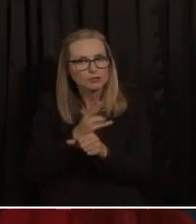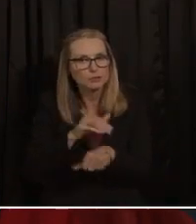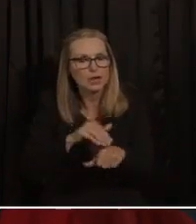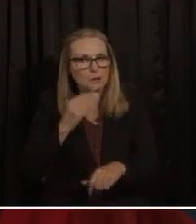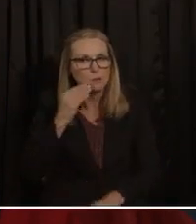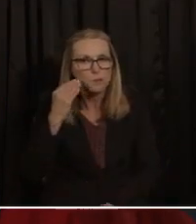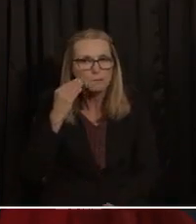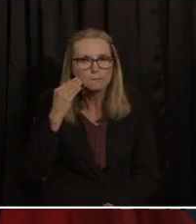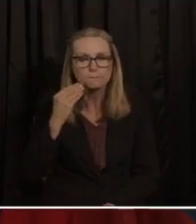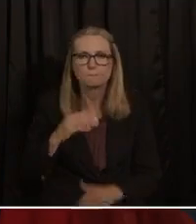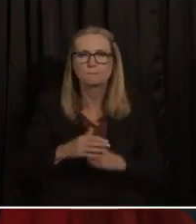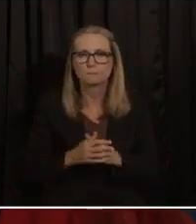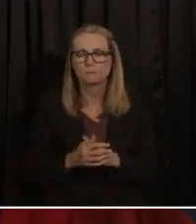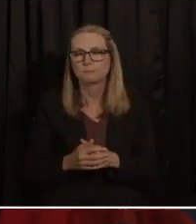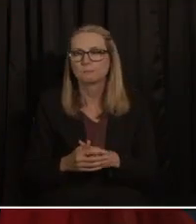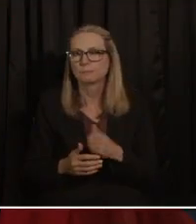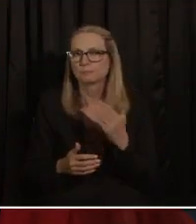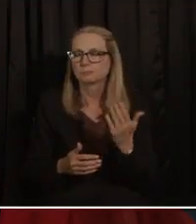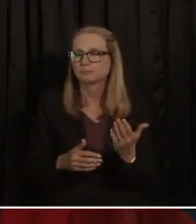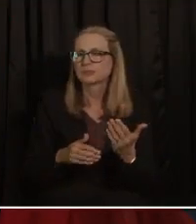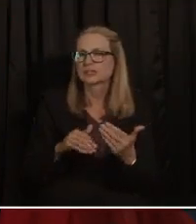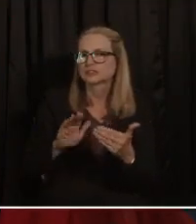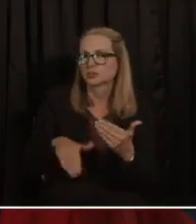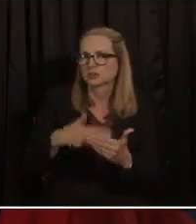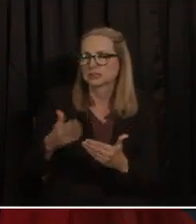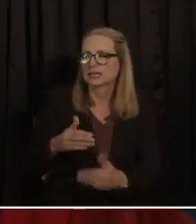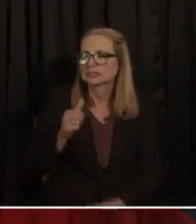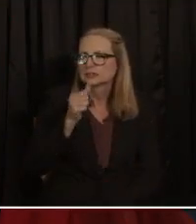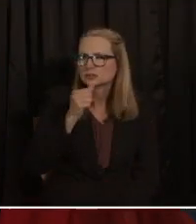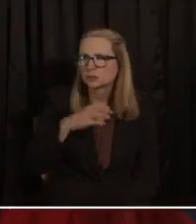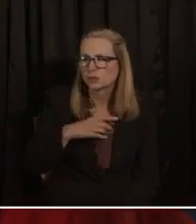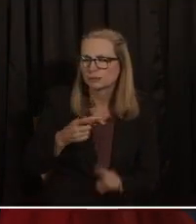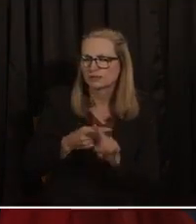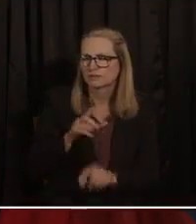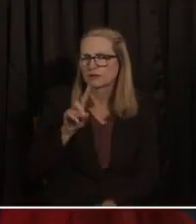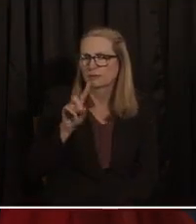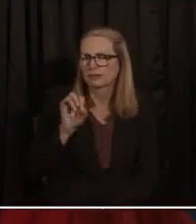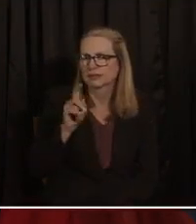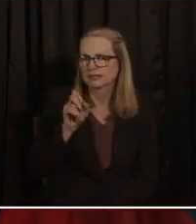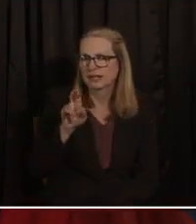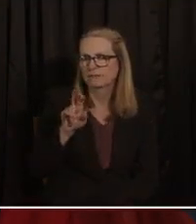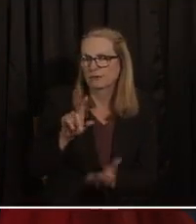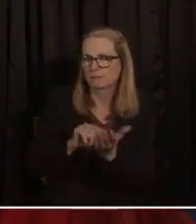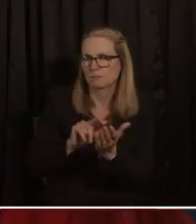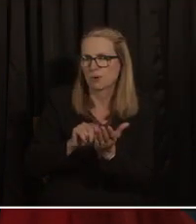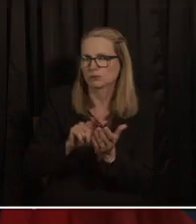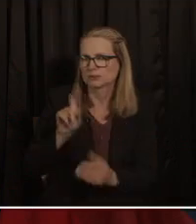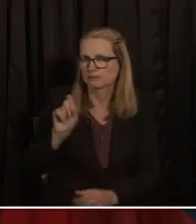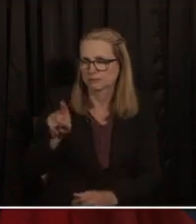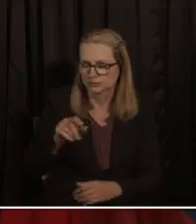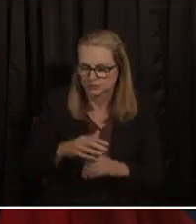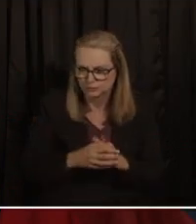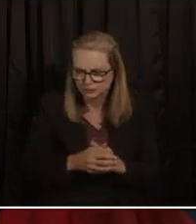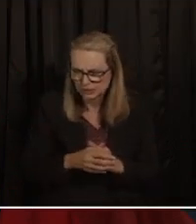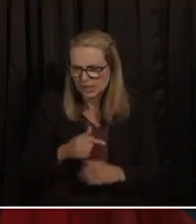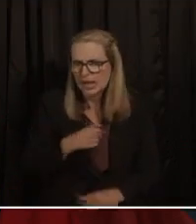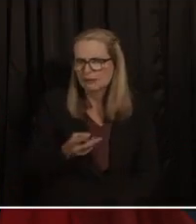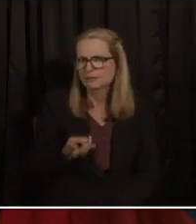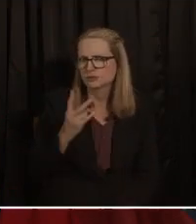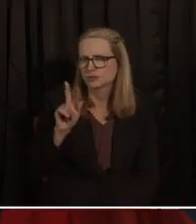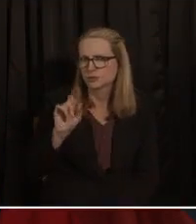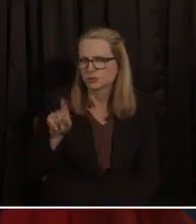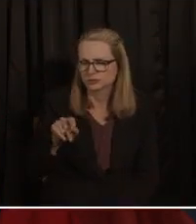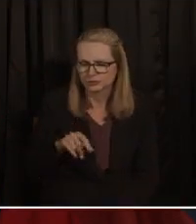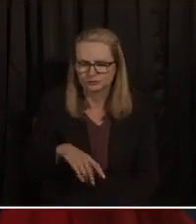Hello, this is Meg Wingeter from the Denver Post. I have 2 questions. You talked about wanting to increase the demand